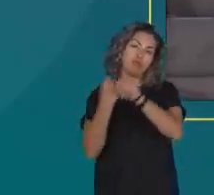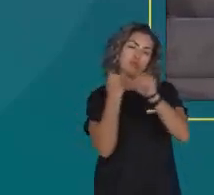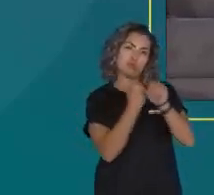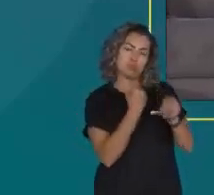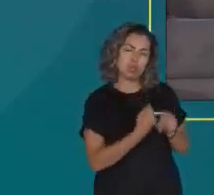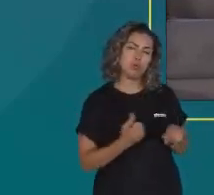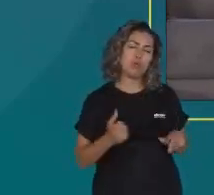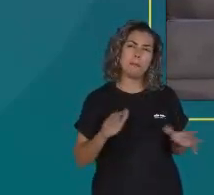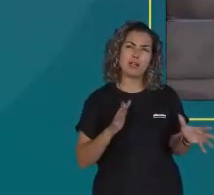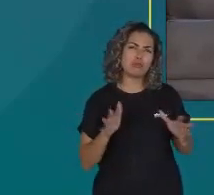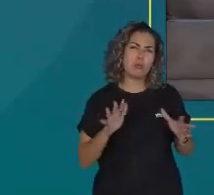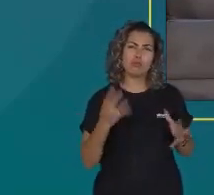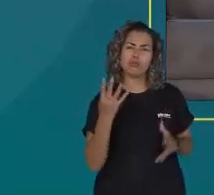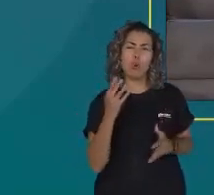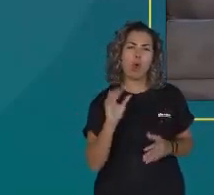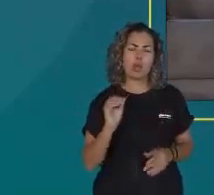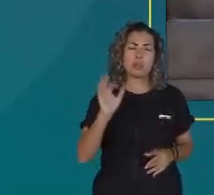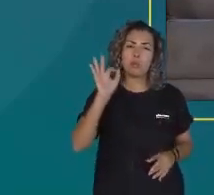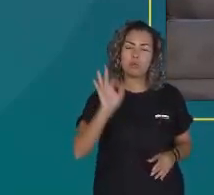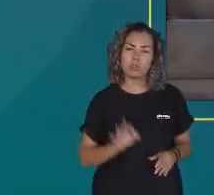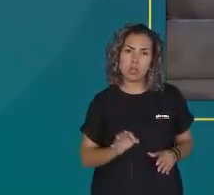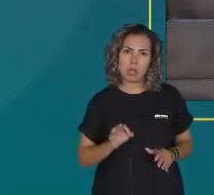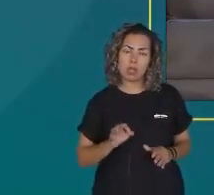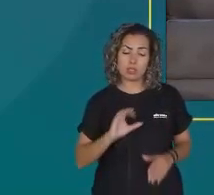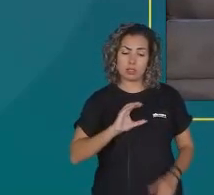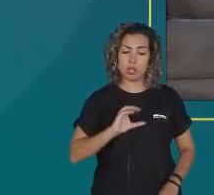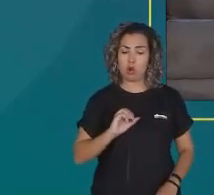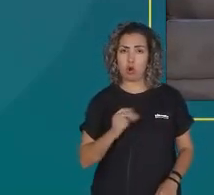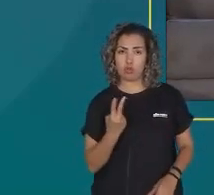of carbon emissions,